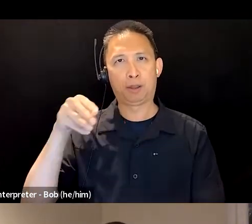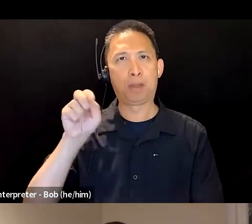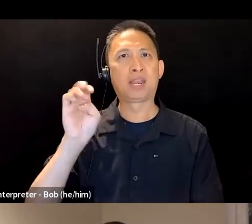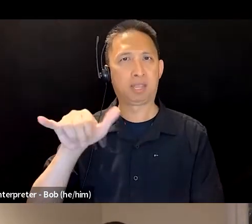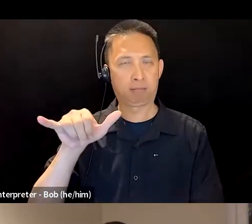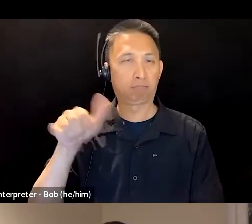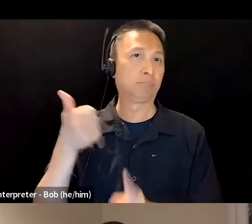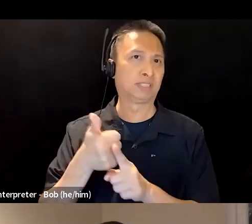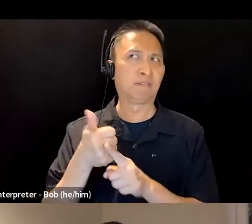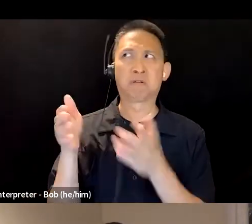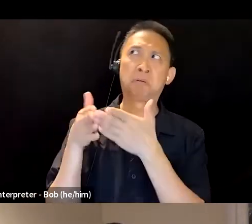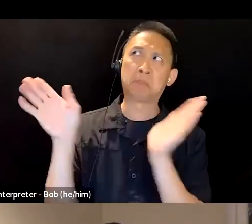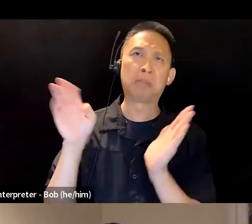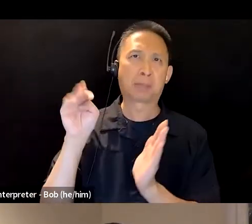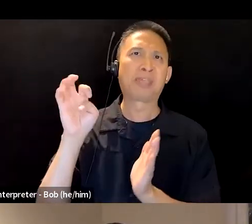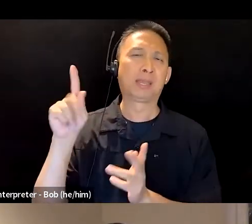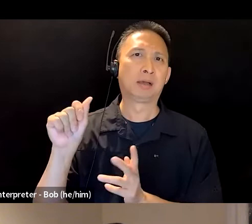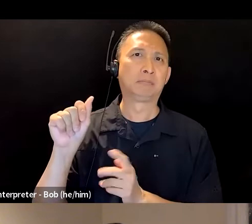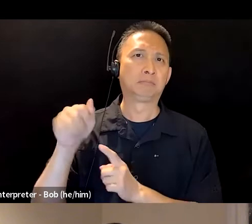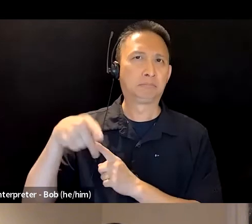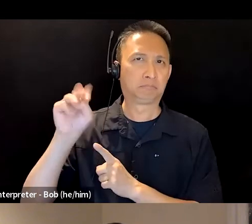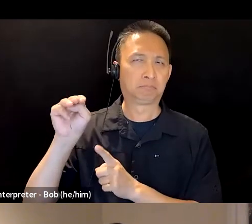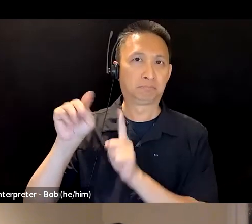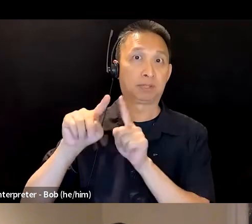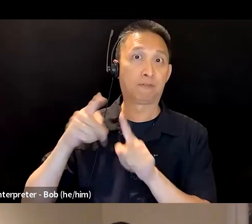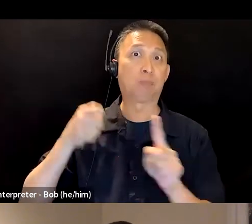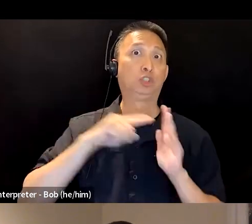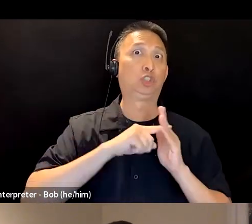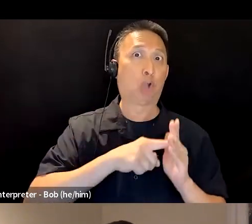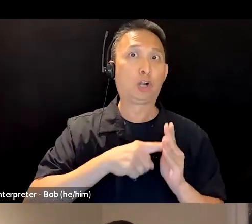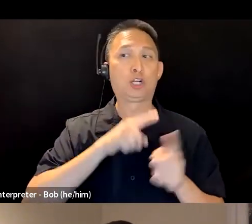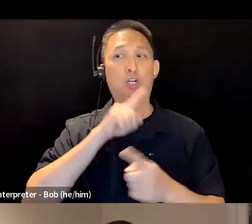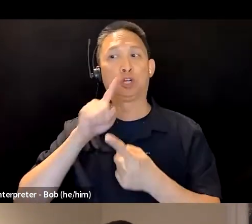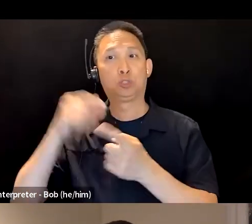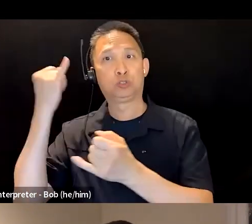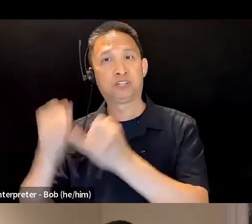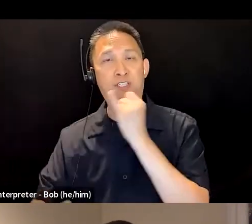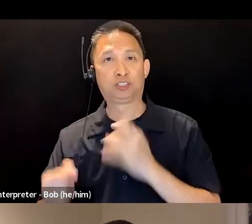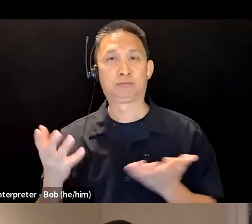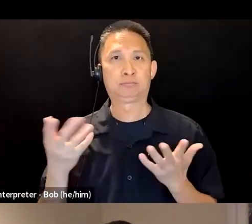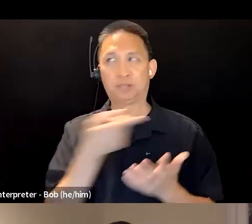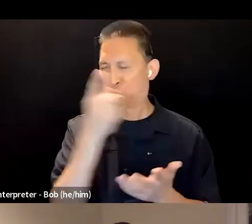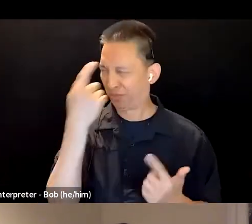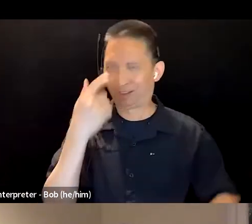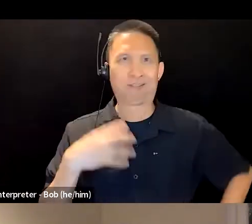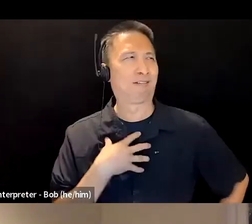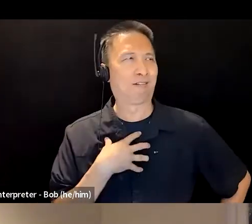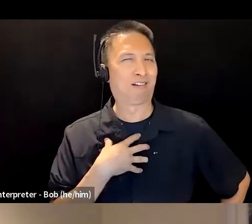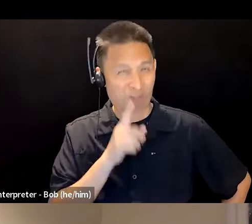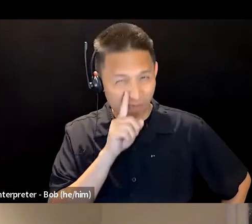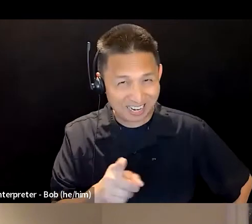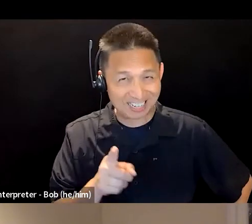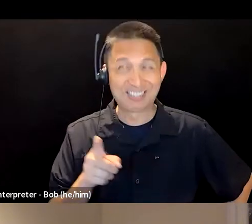media project from start to finish, which one might not imagine when tackling an issue that